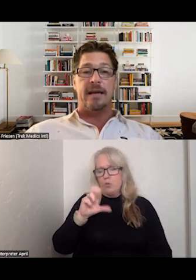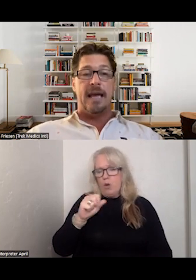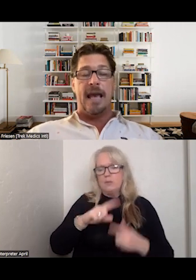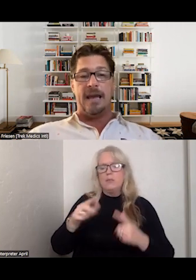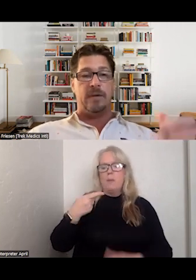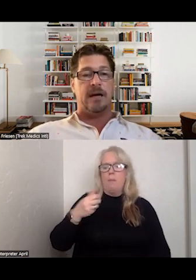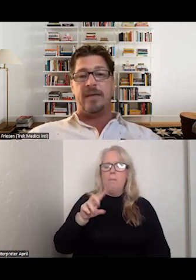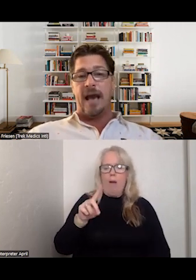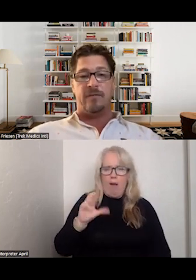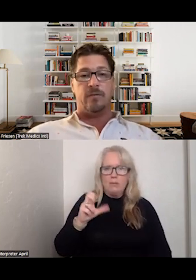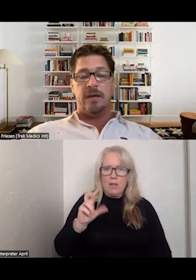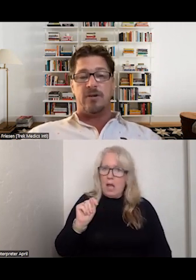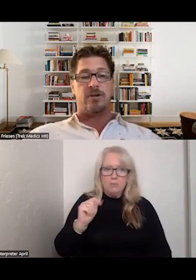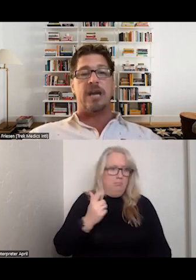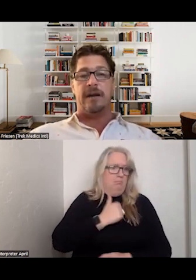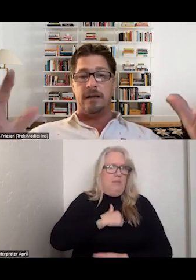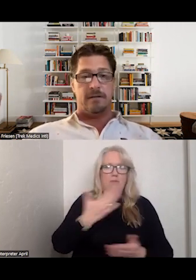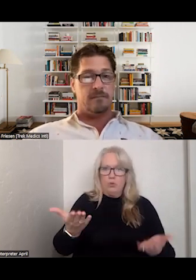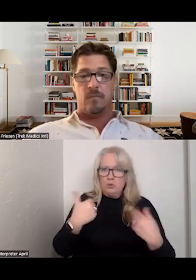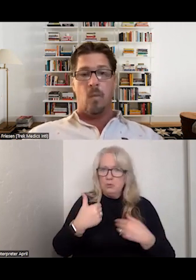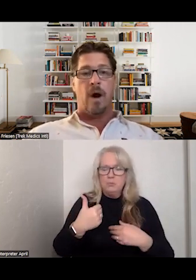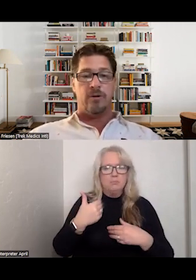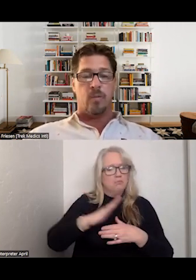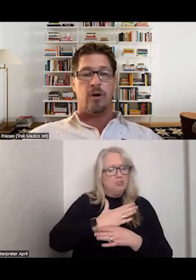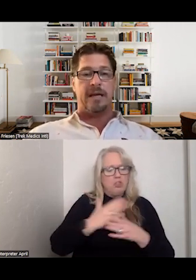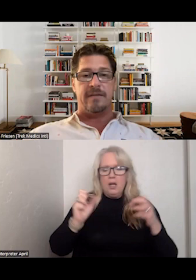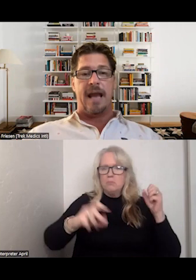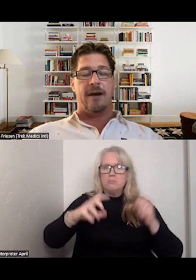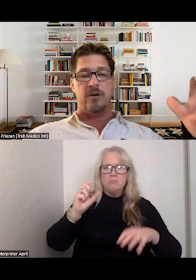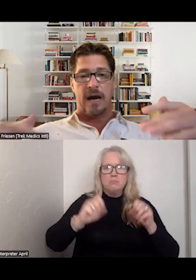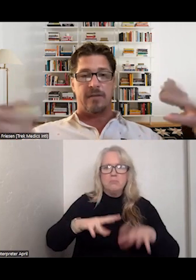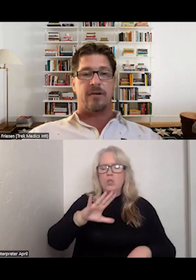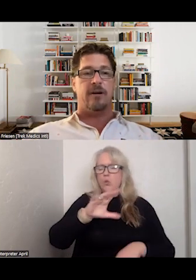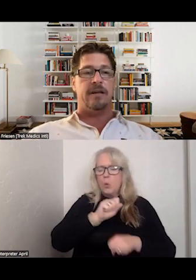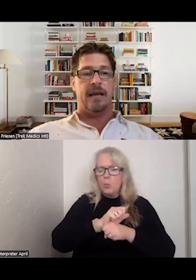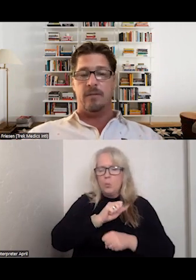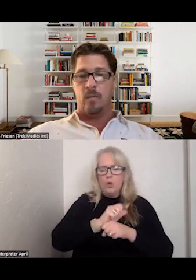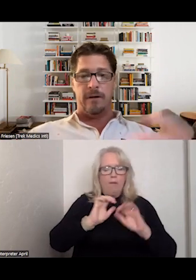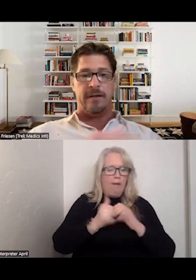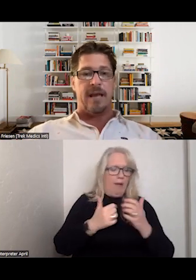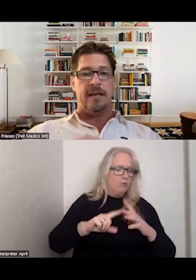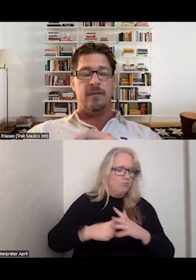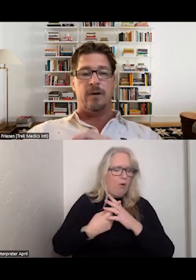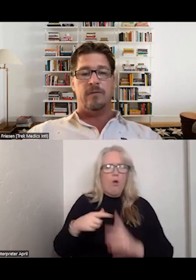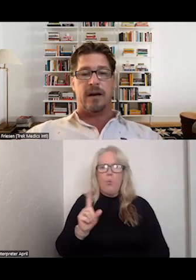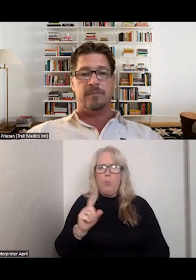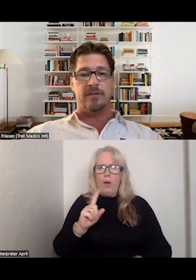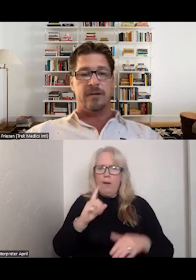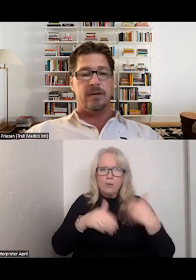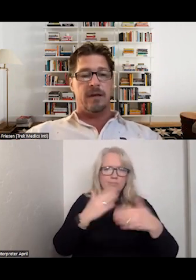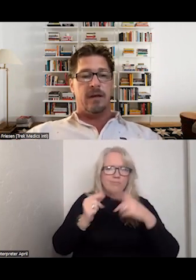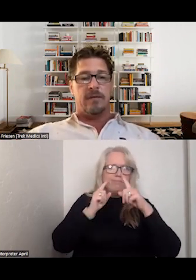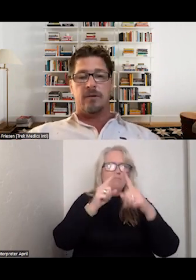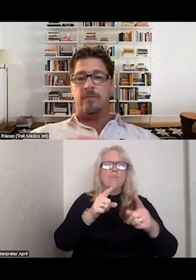Podcast, and we'd love to have you just sharing what your work is, how you got it started, where it's headed, and what you've